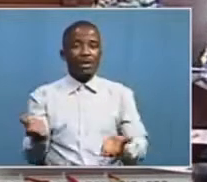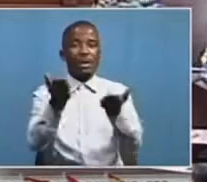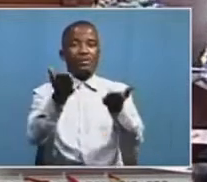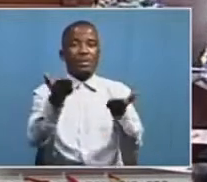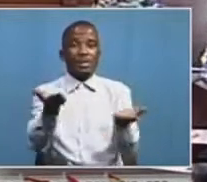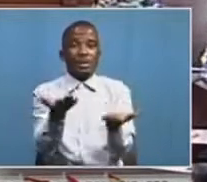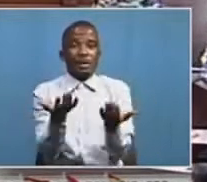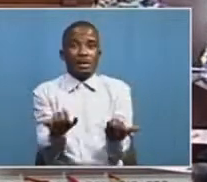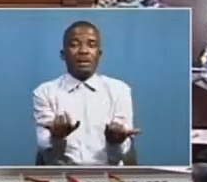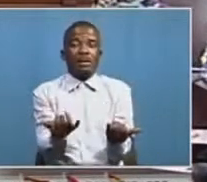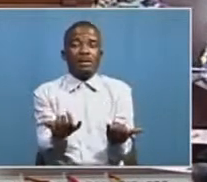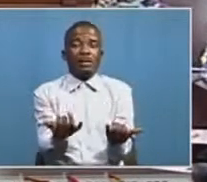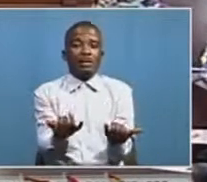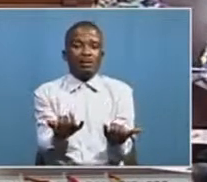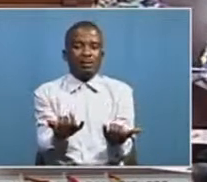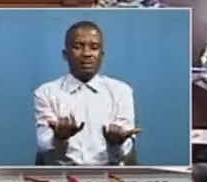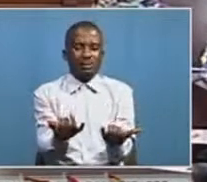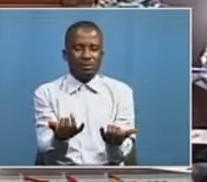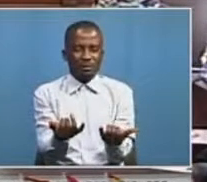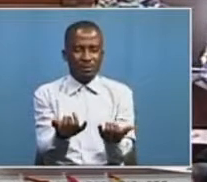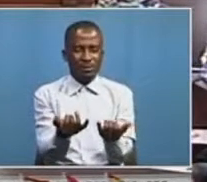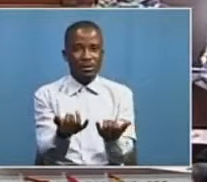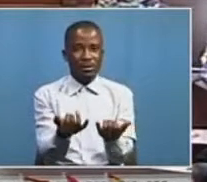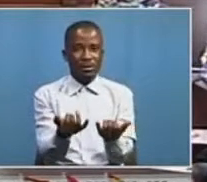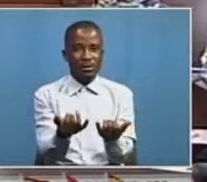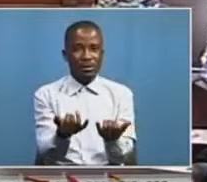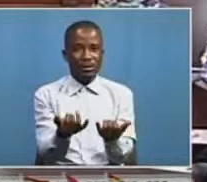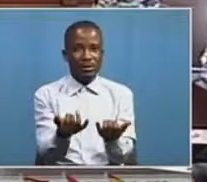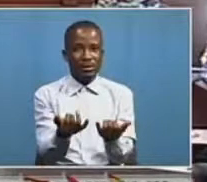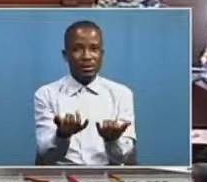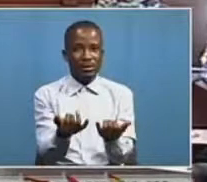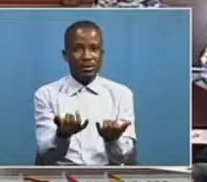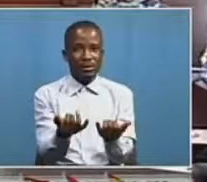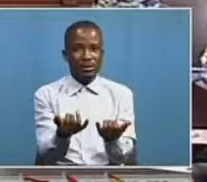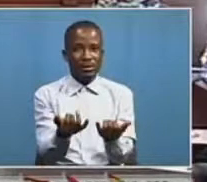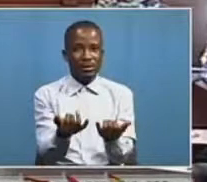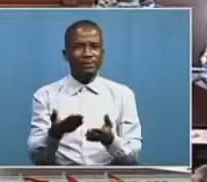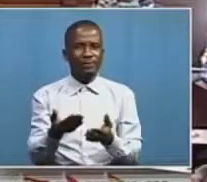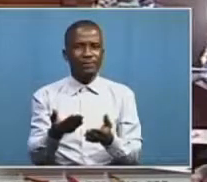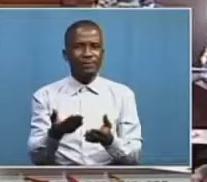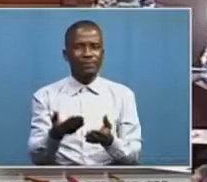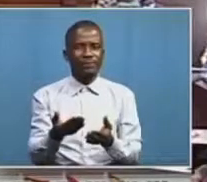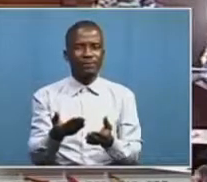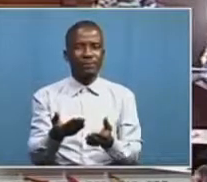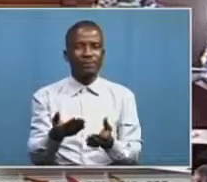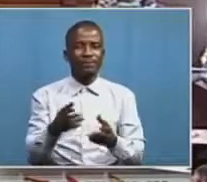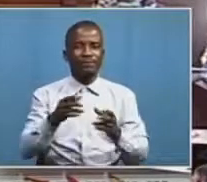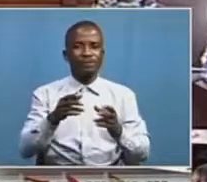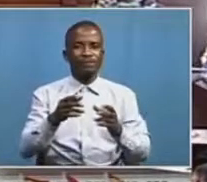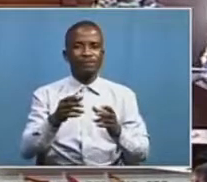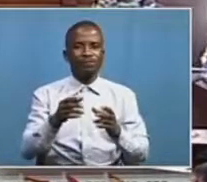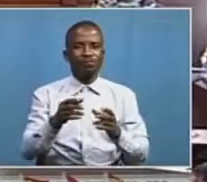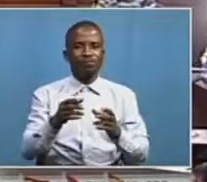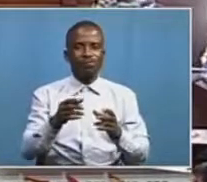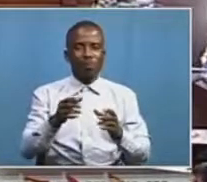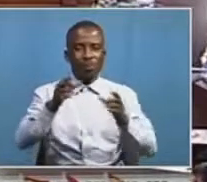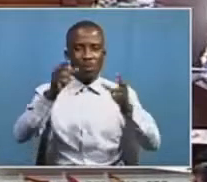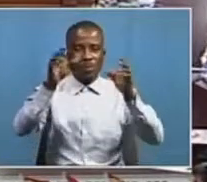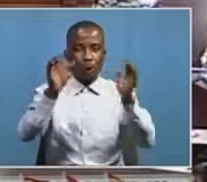was accentuated by this court pending in Jersey in the case of Sapon disease substituted